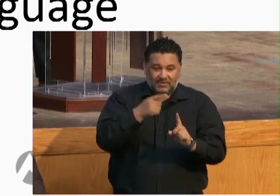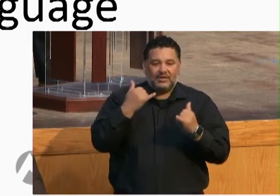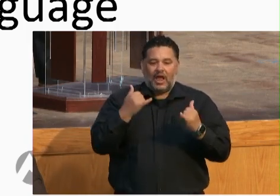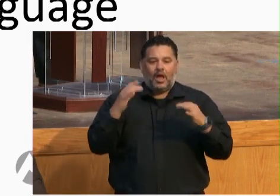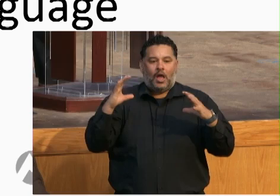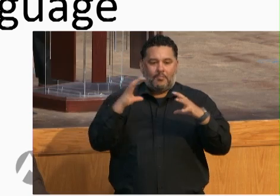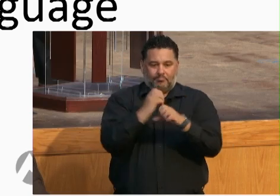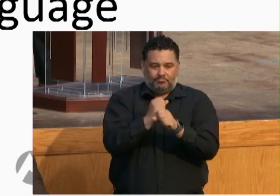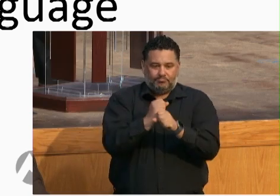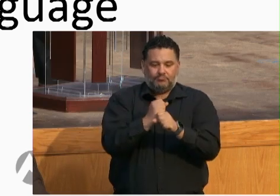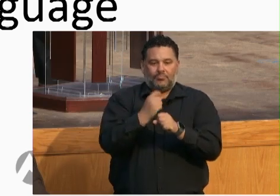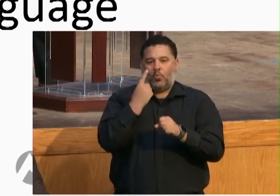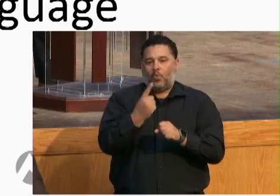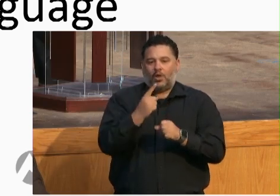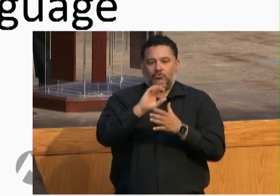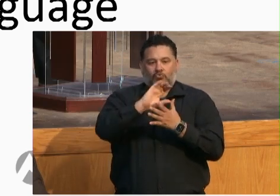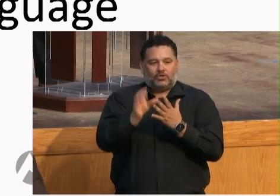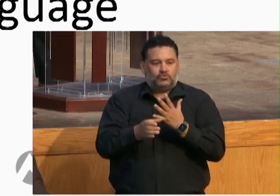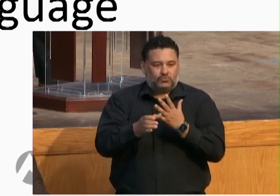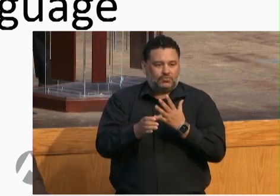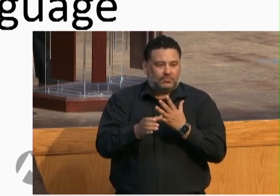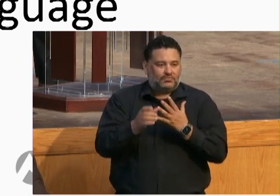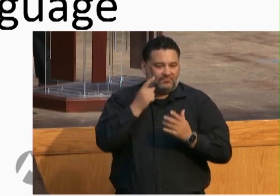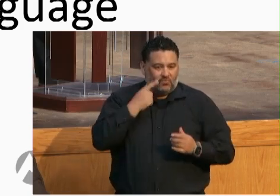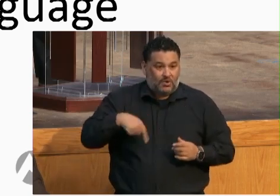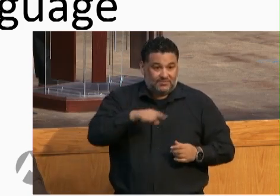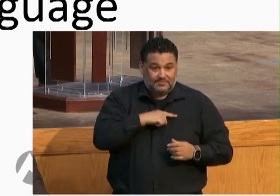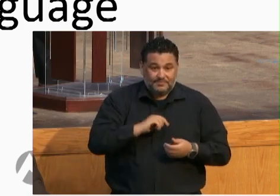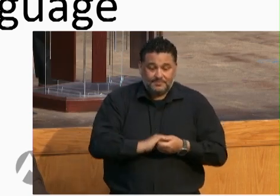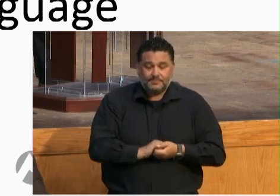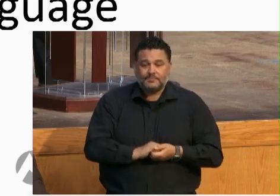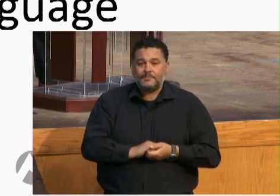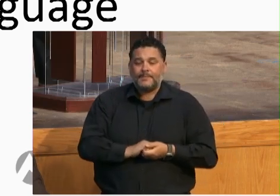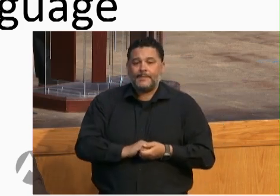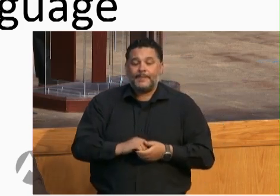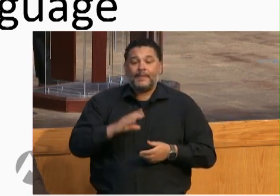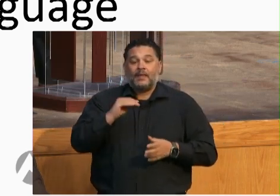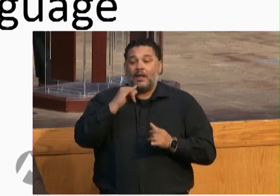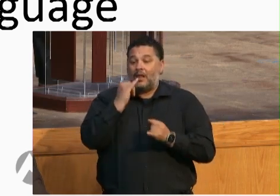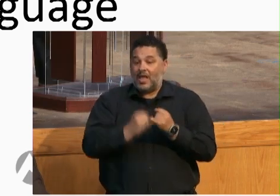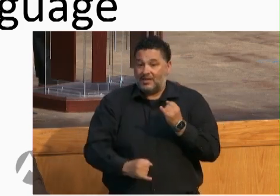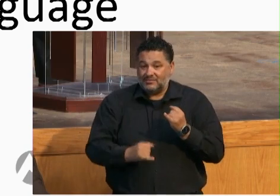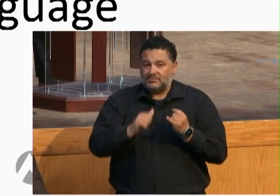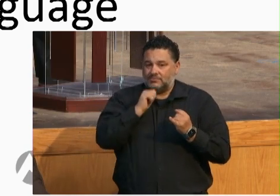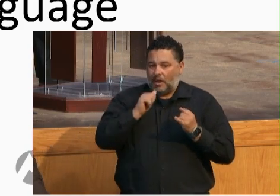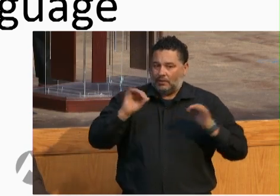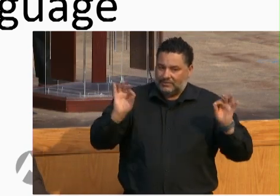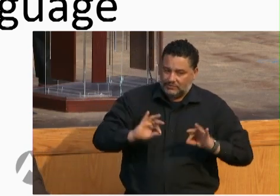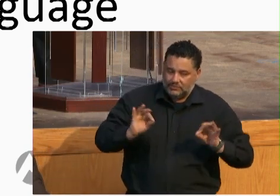into one criteria for us. And then, last but not least, they